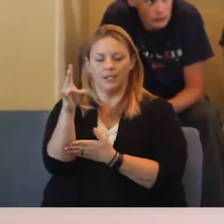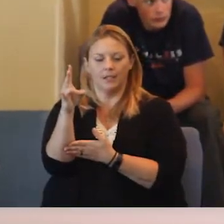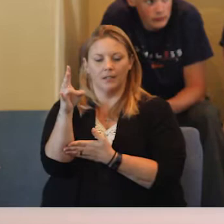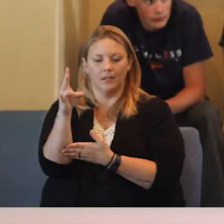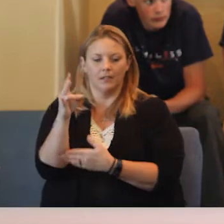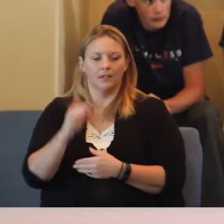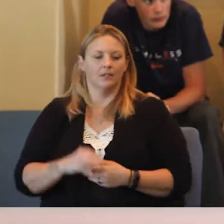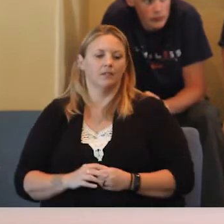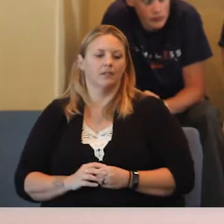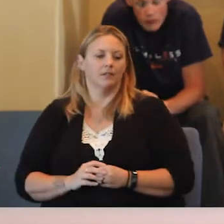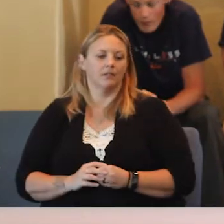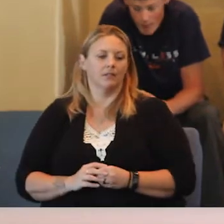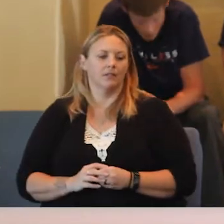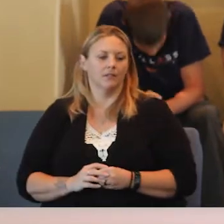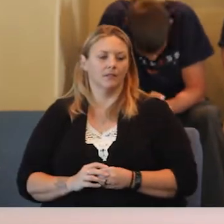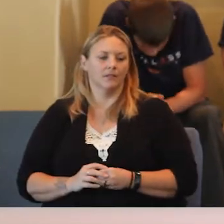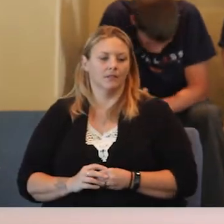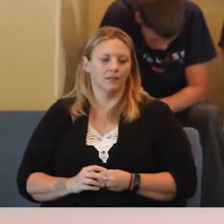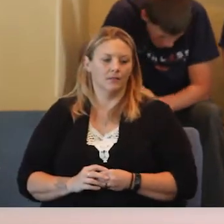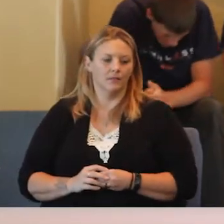17:17.